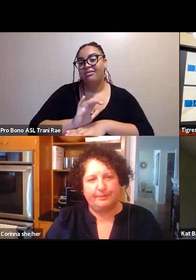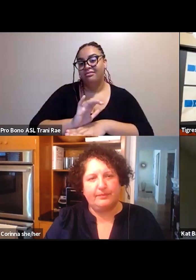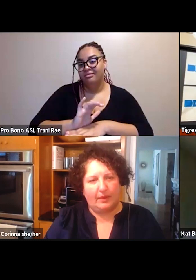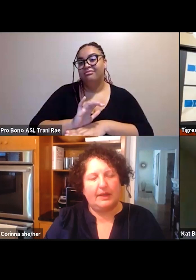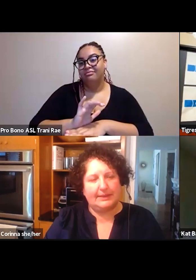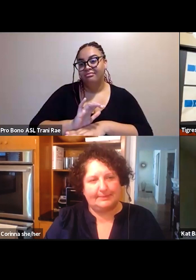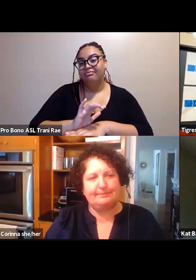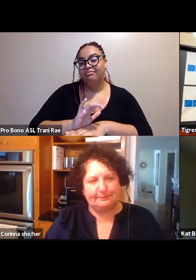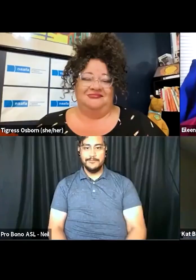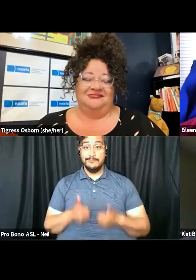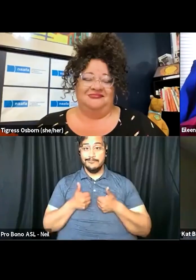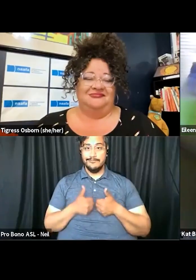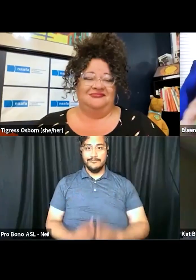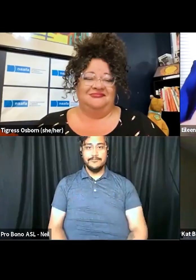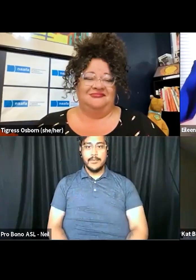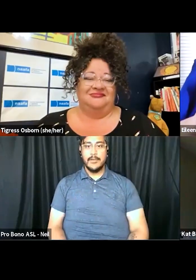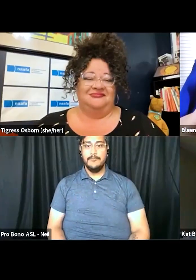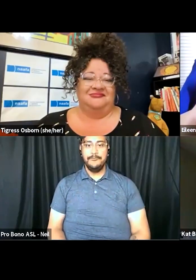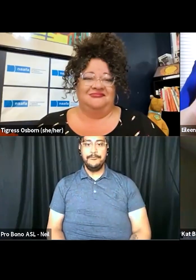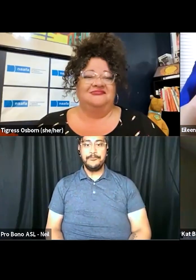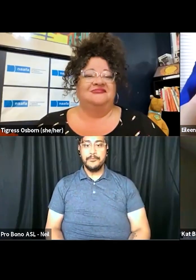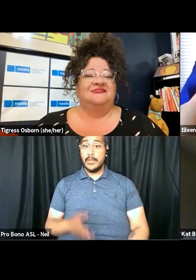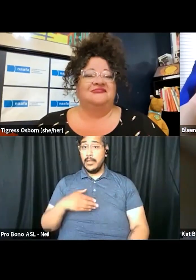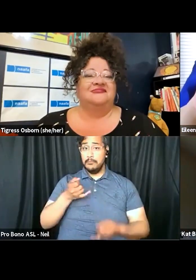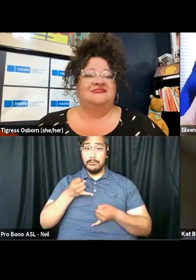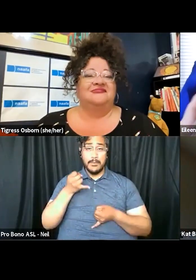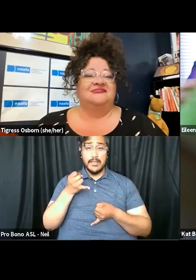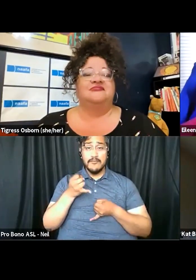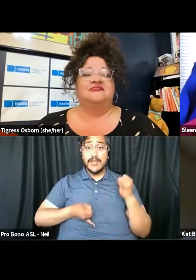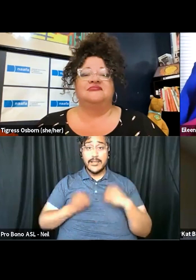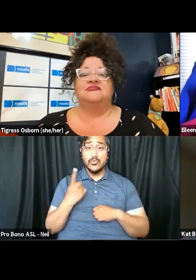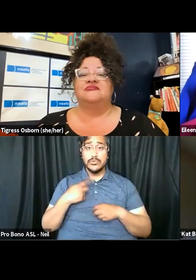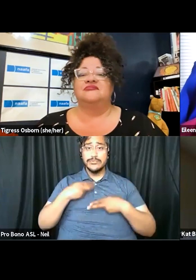And my final piece is called Veterans.